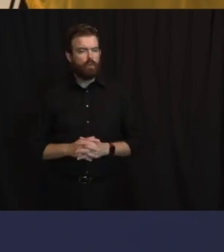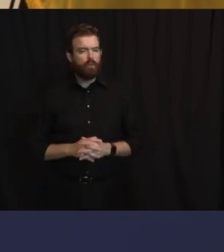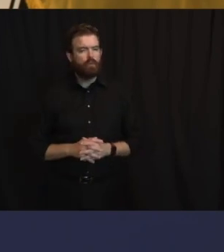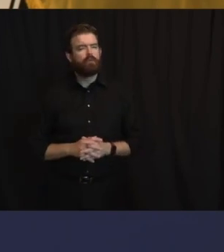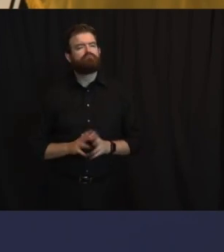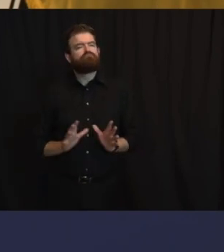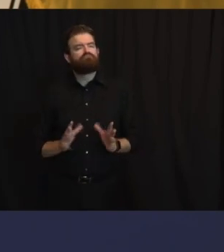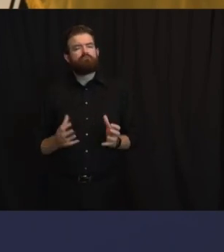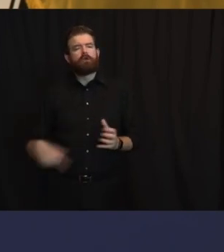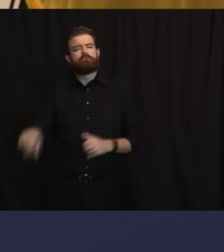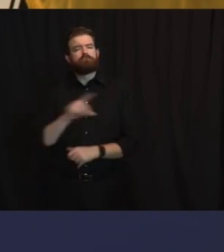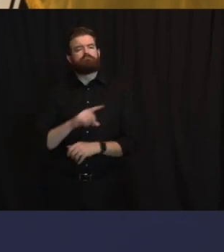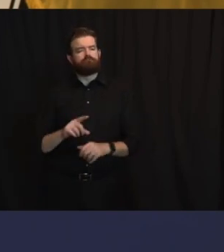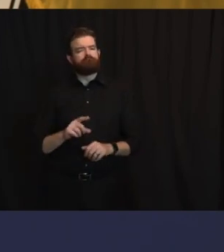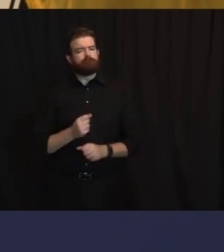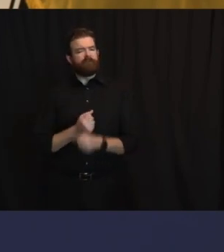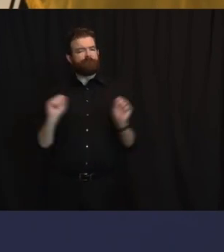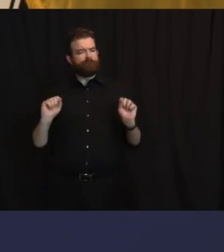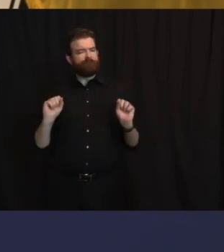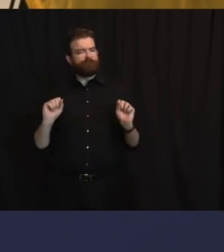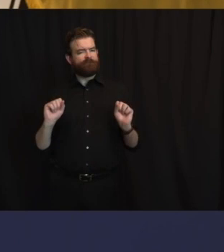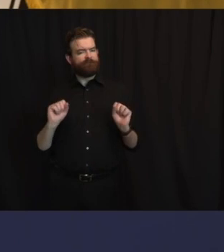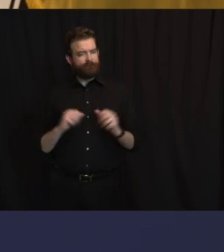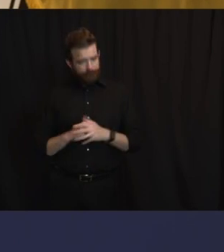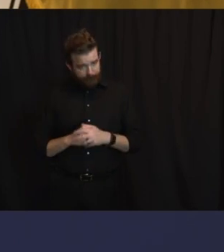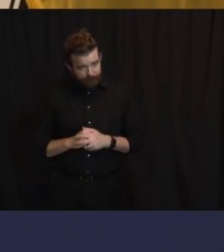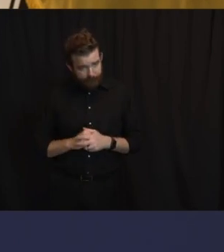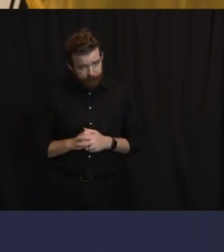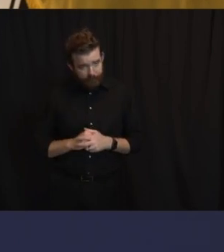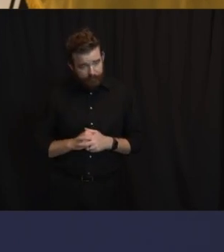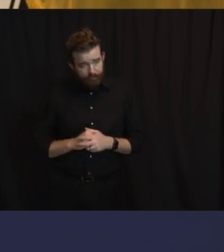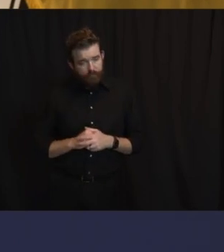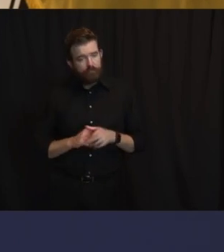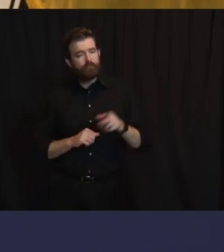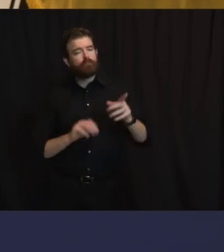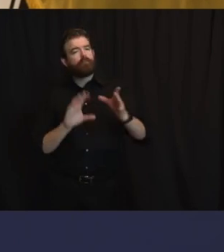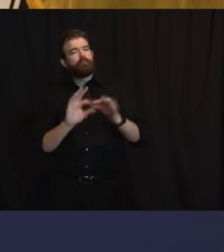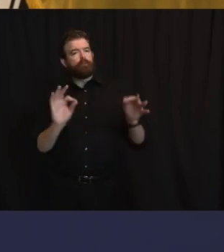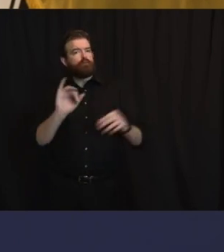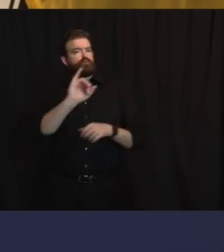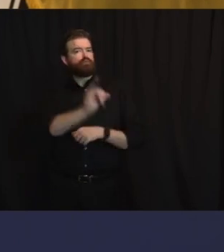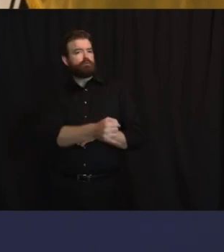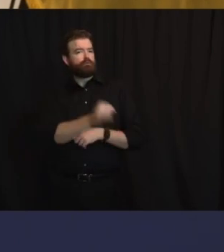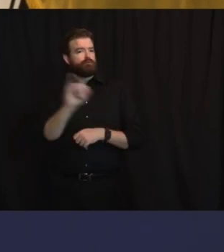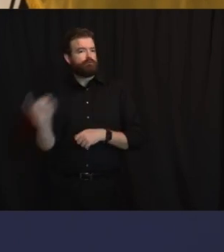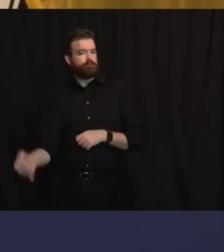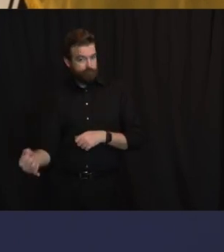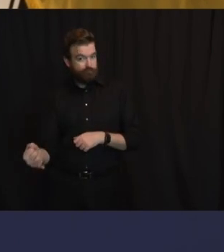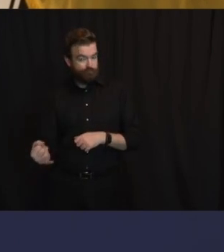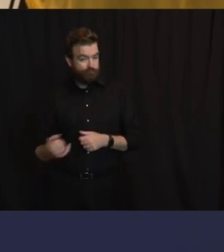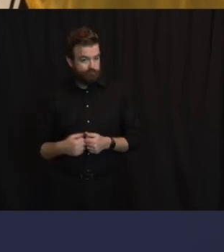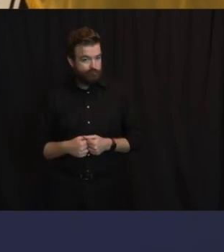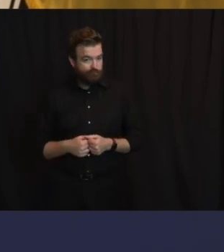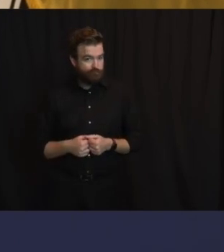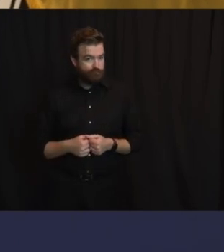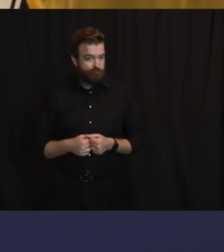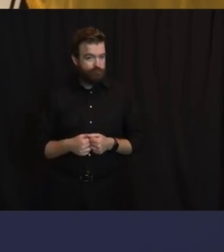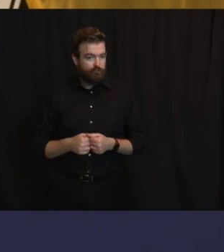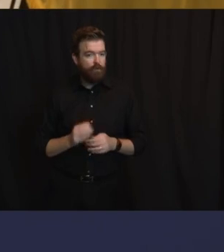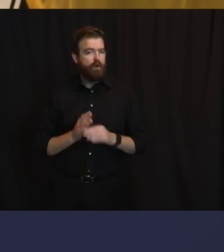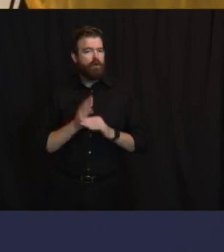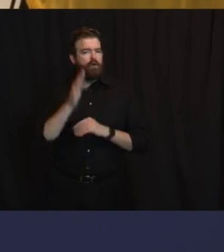mentioned the J&J supply earlier. Do you want to review? We're over 250,000 administered, and I think you said you